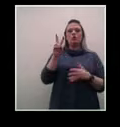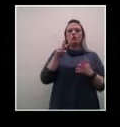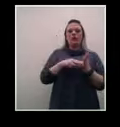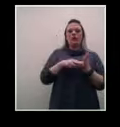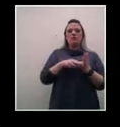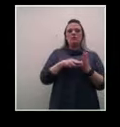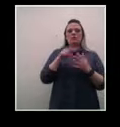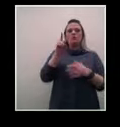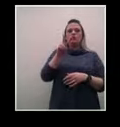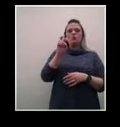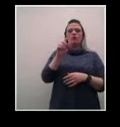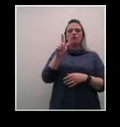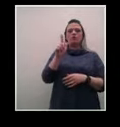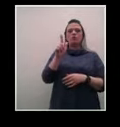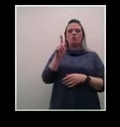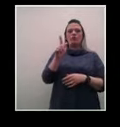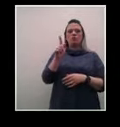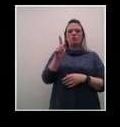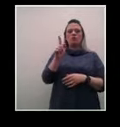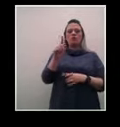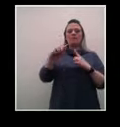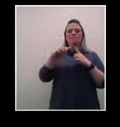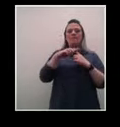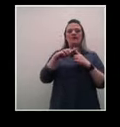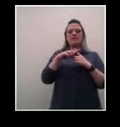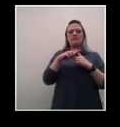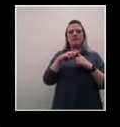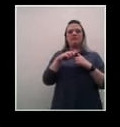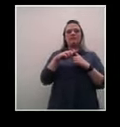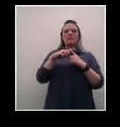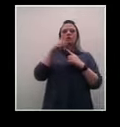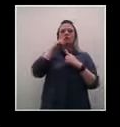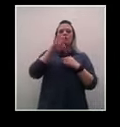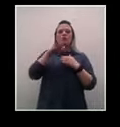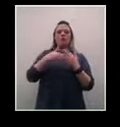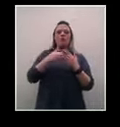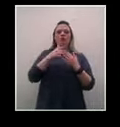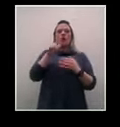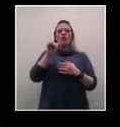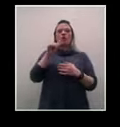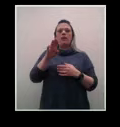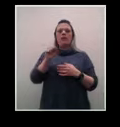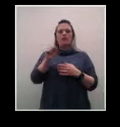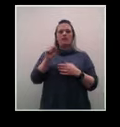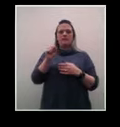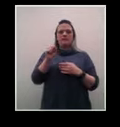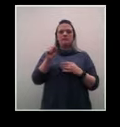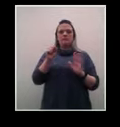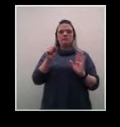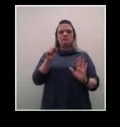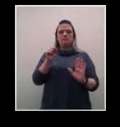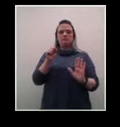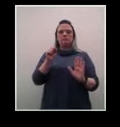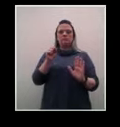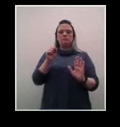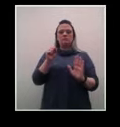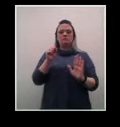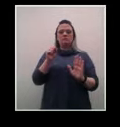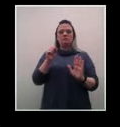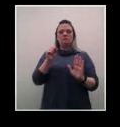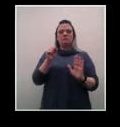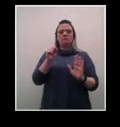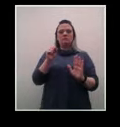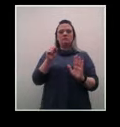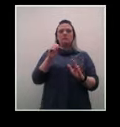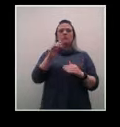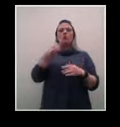2,221 total positive cases for all labs. And when we say all labs, we're talking about every lab, because they're all required to provide their information